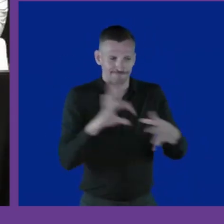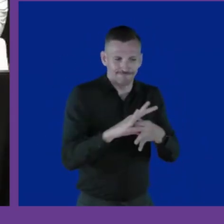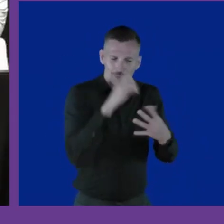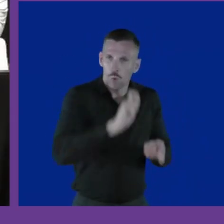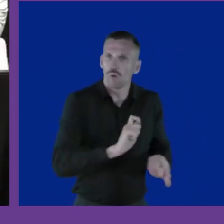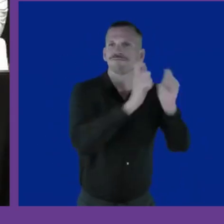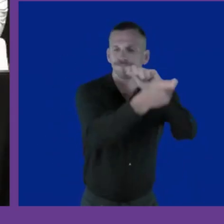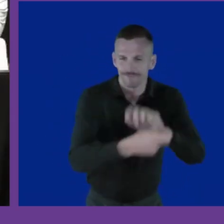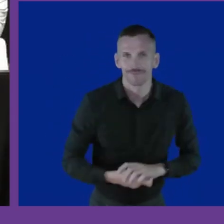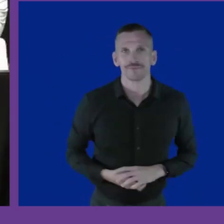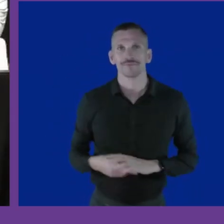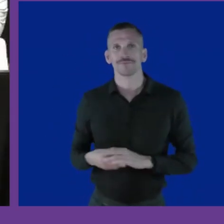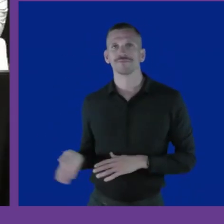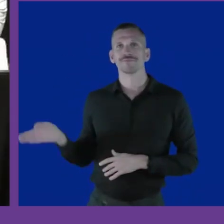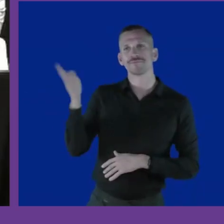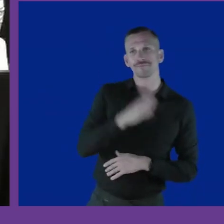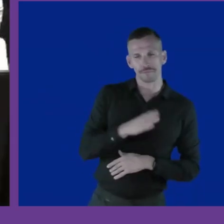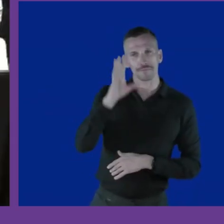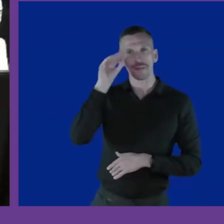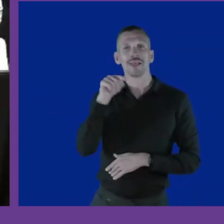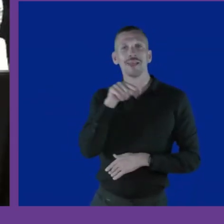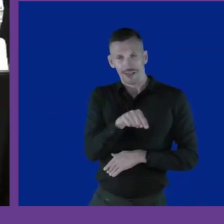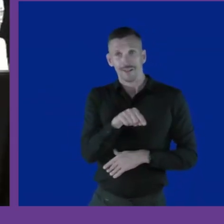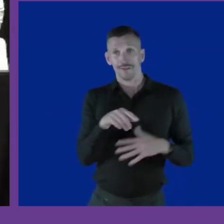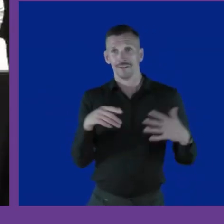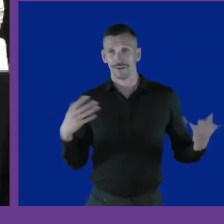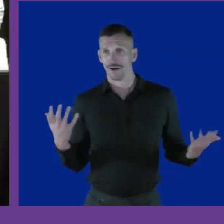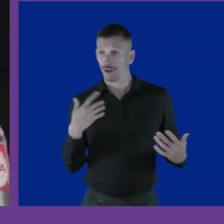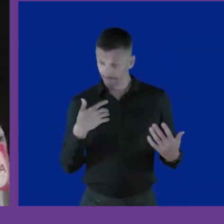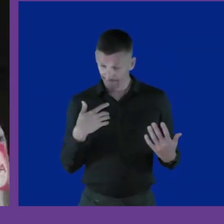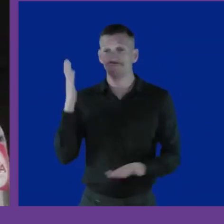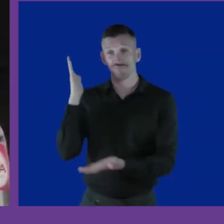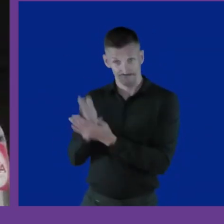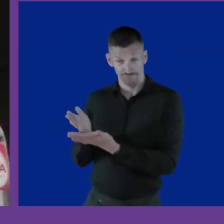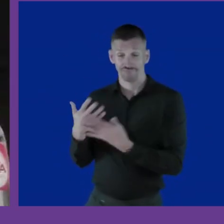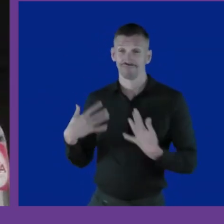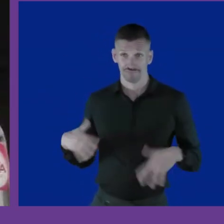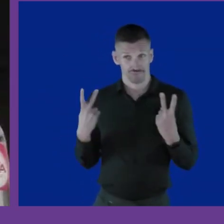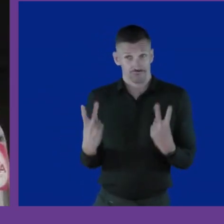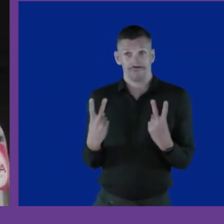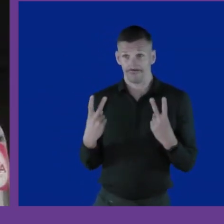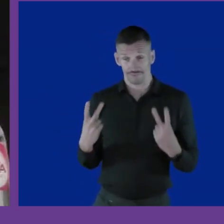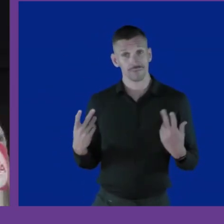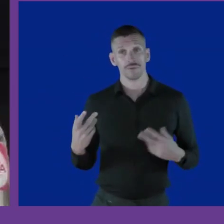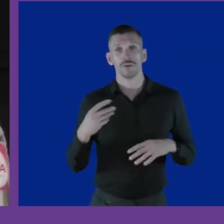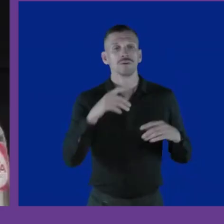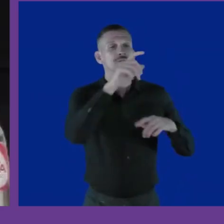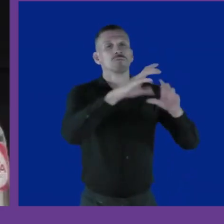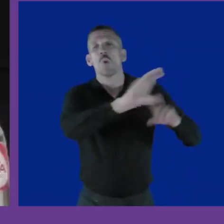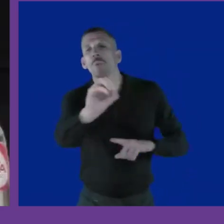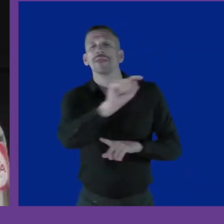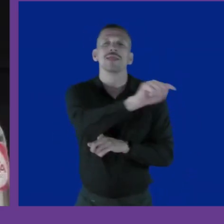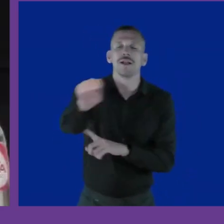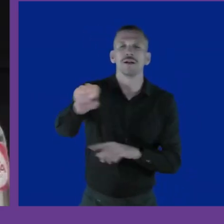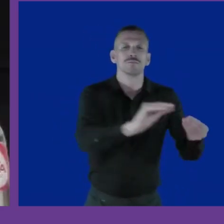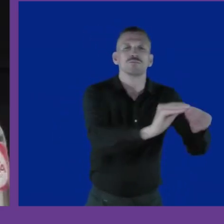standards are a very good thing, and that makes all our products usable for a lot of different people.